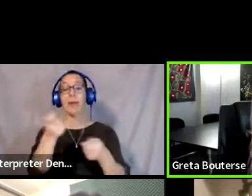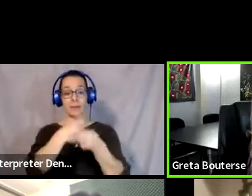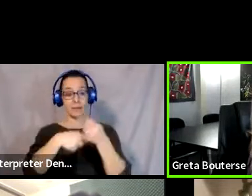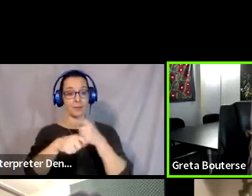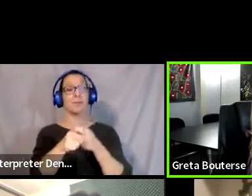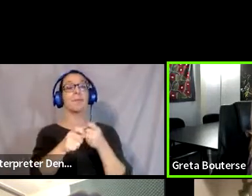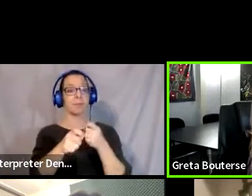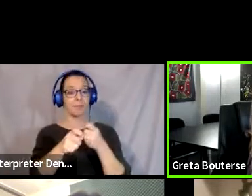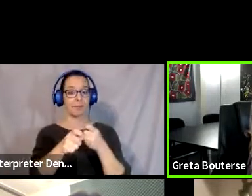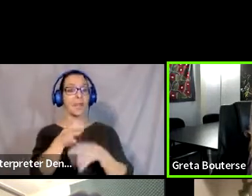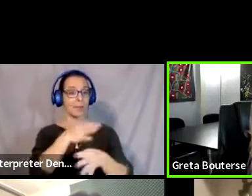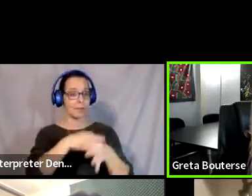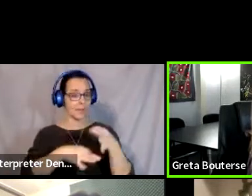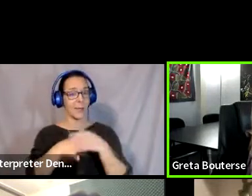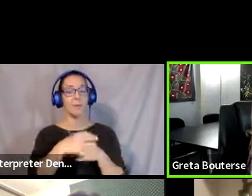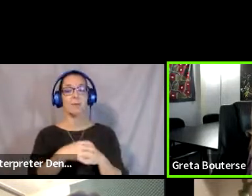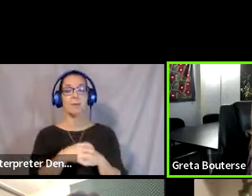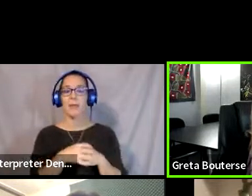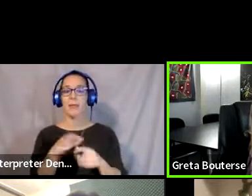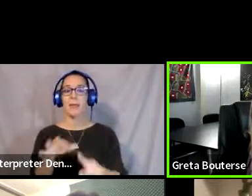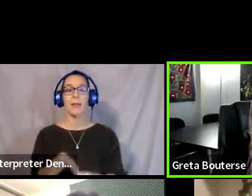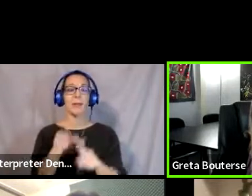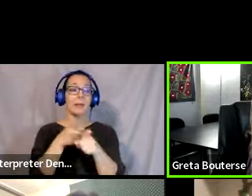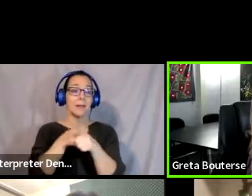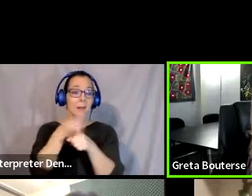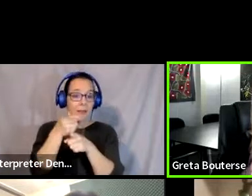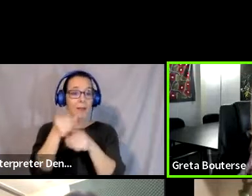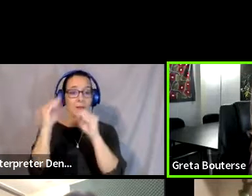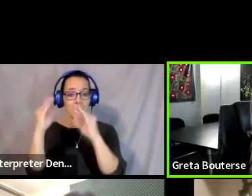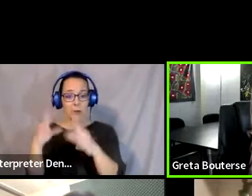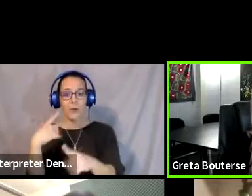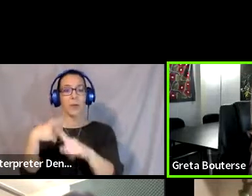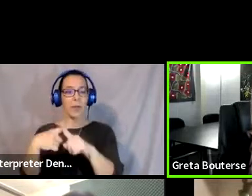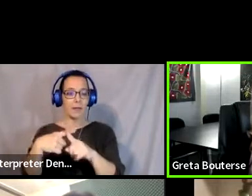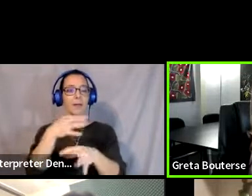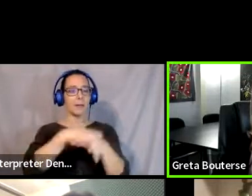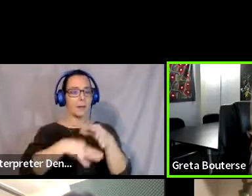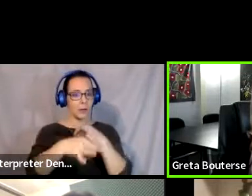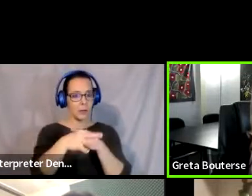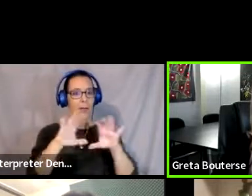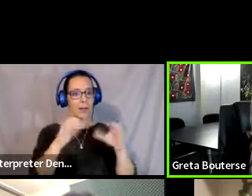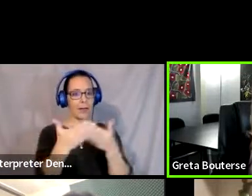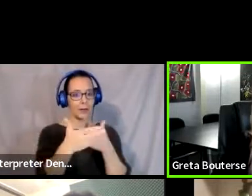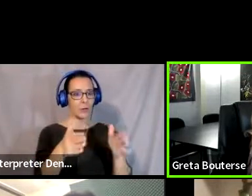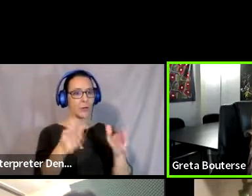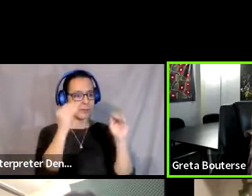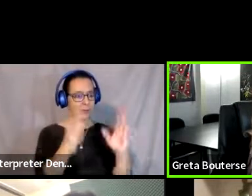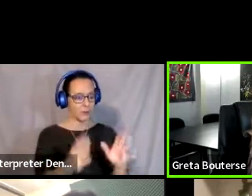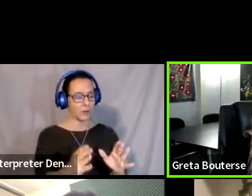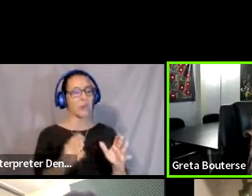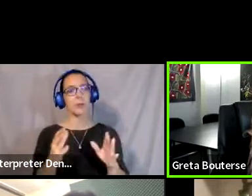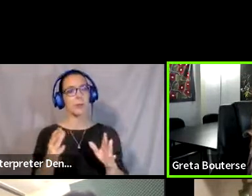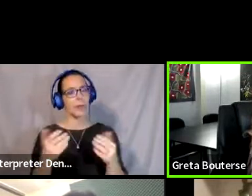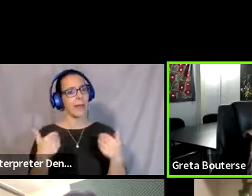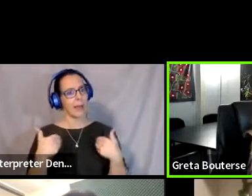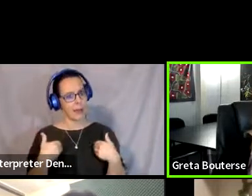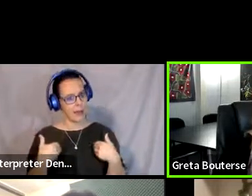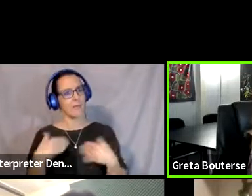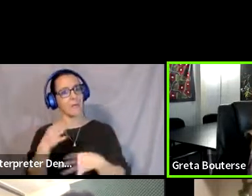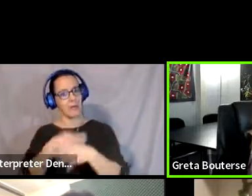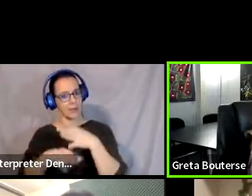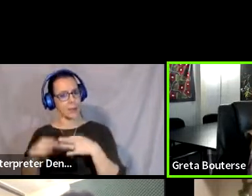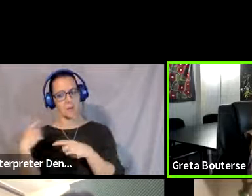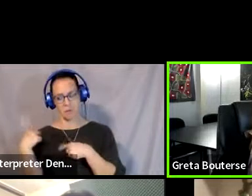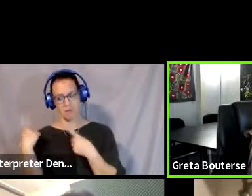staff, our specials teachers, plus our substitutes when our classroom teachers are out. And so that's been wonderful.